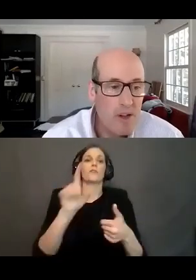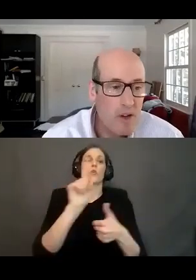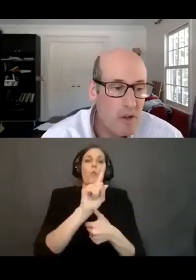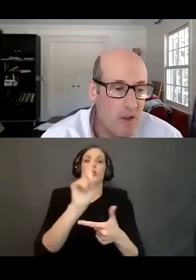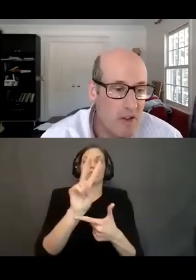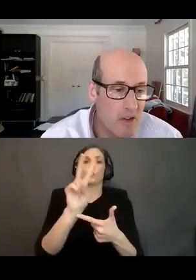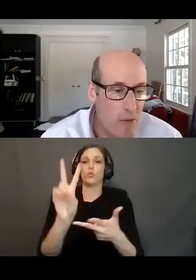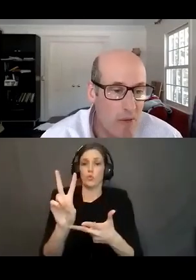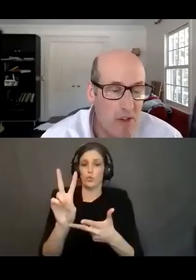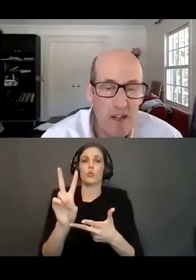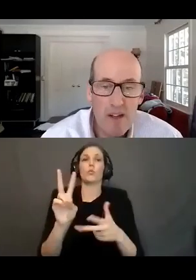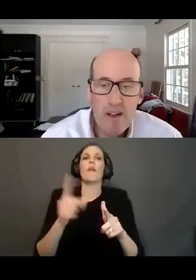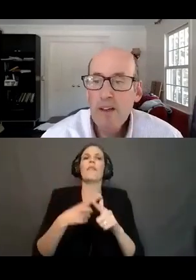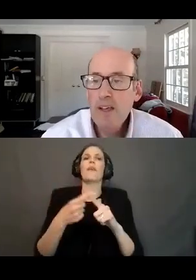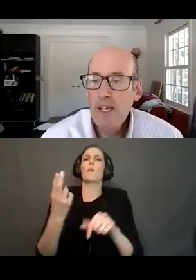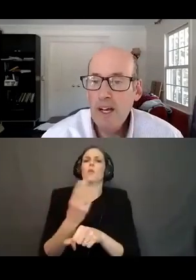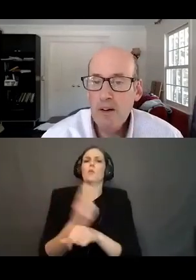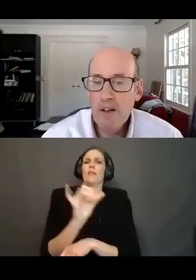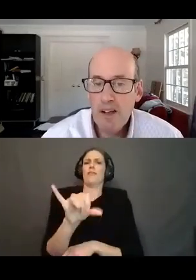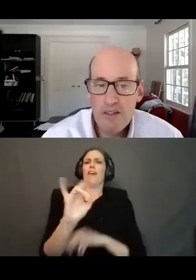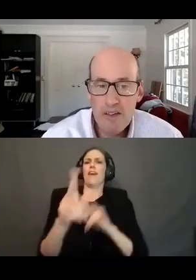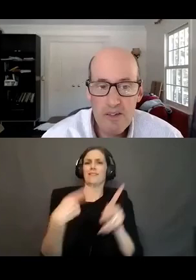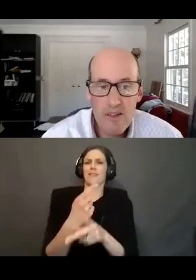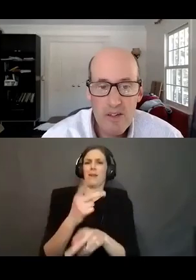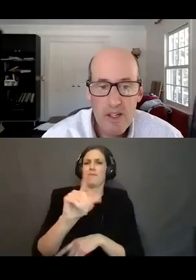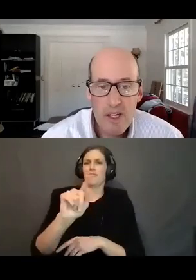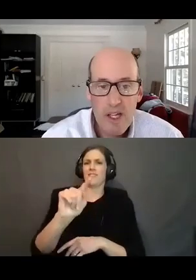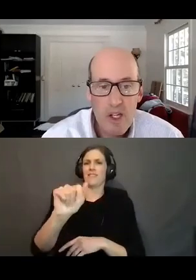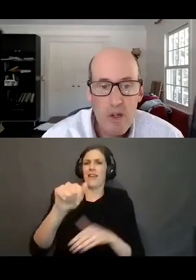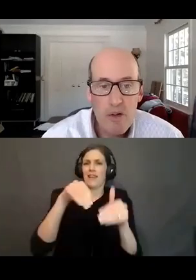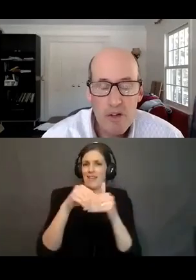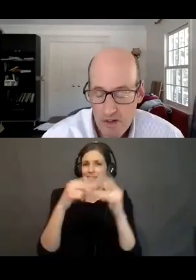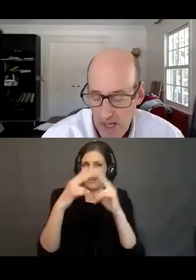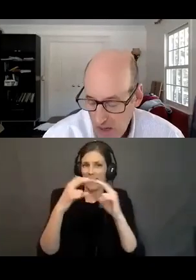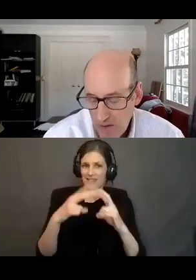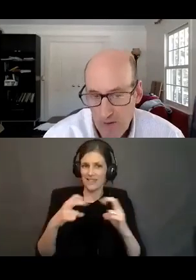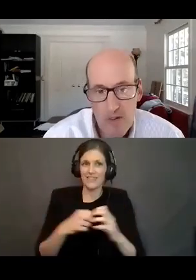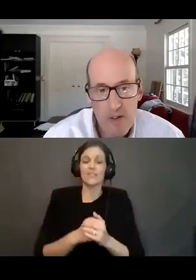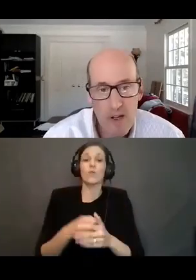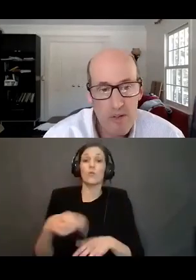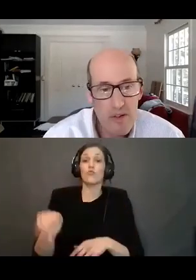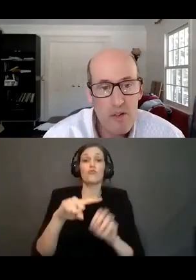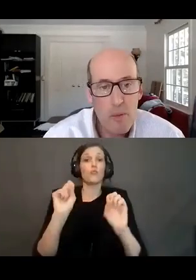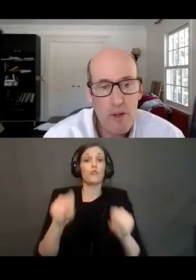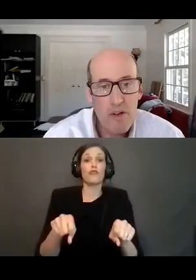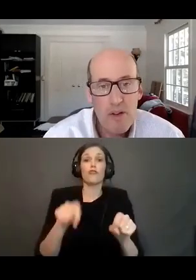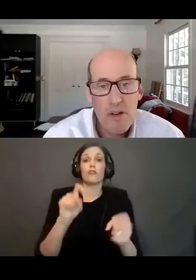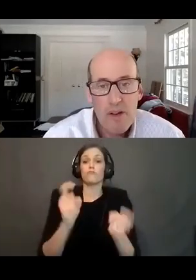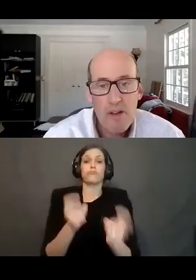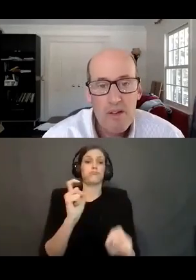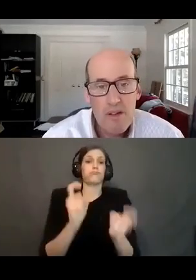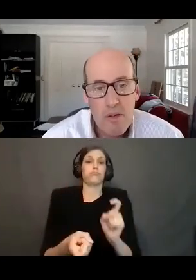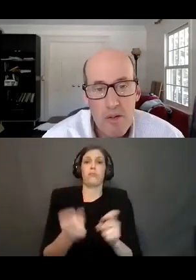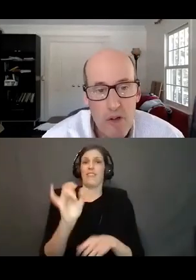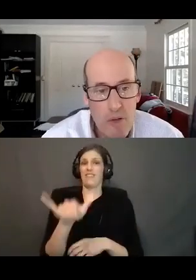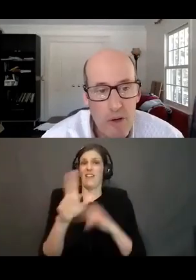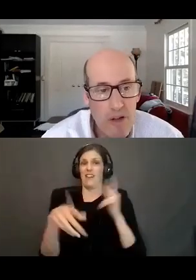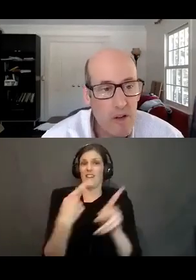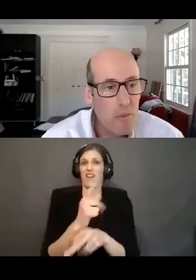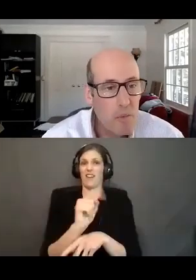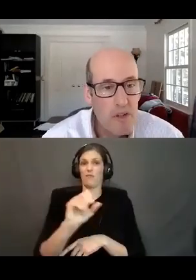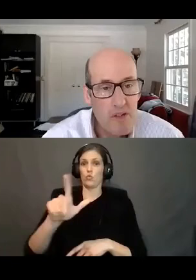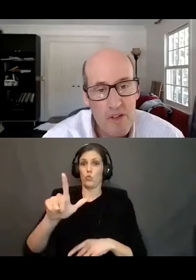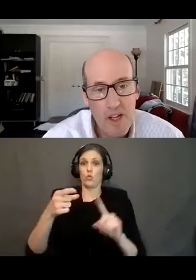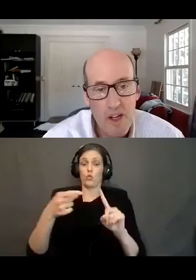then we can use this type of data in our analysis. You could adapt this kind of instrument to the new